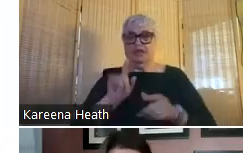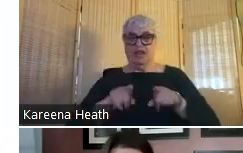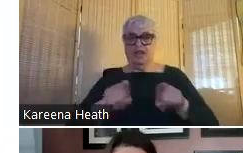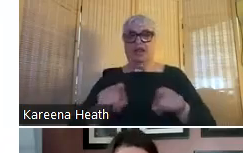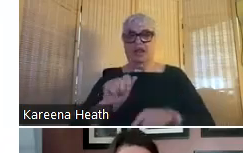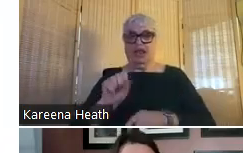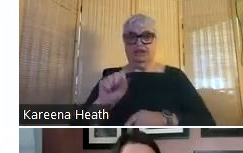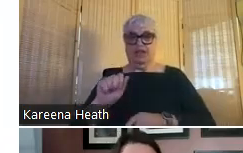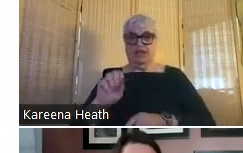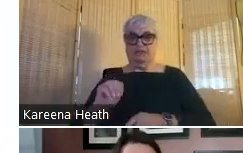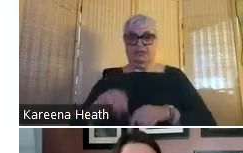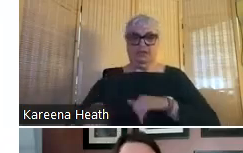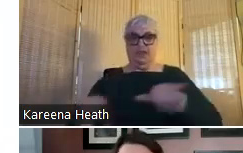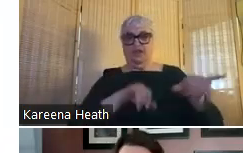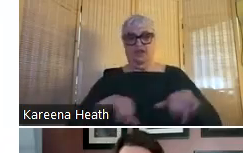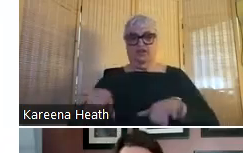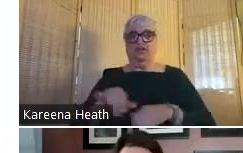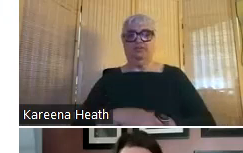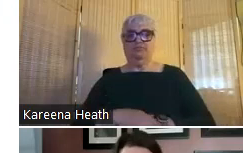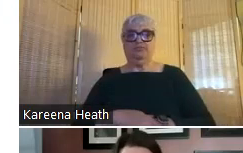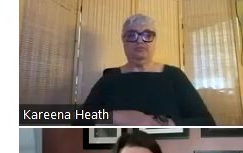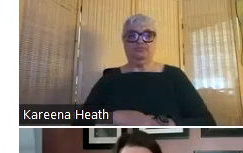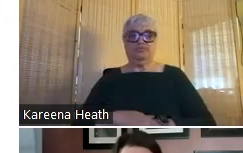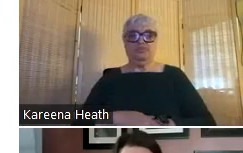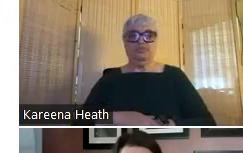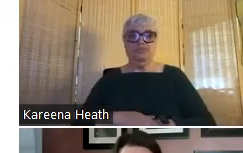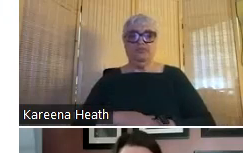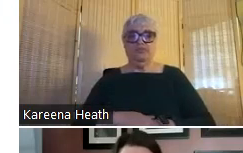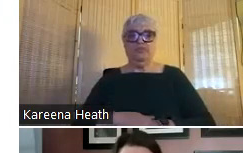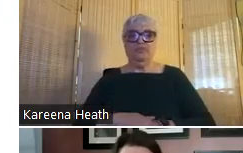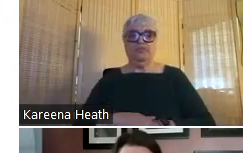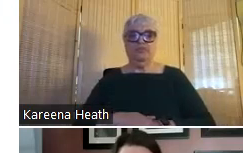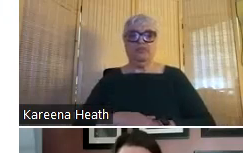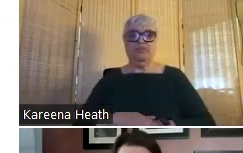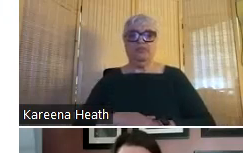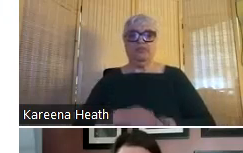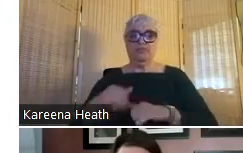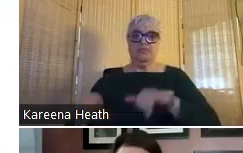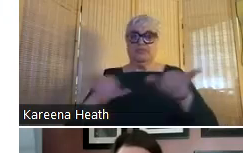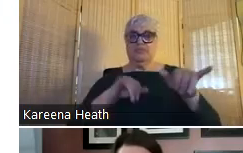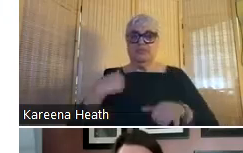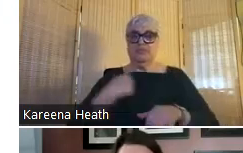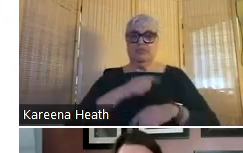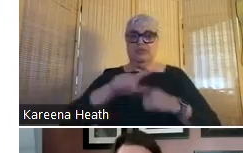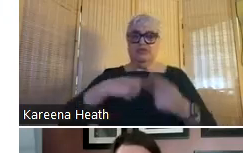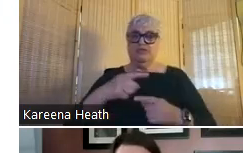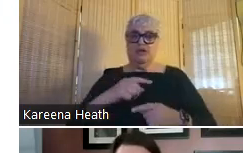ASAM standards. And then keeping the standards that we have around